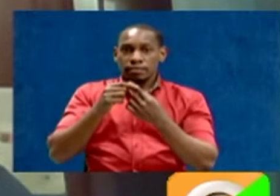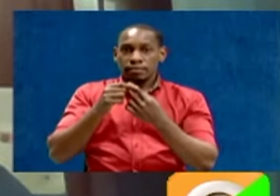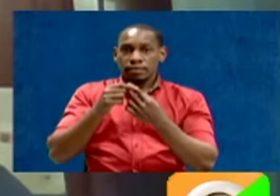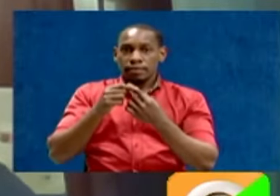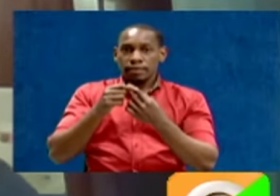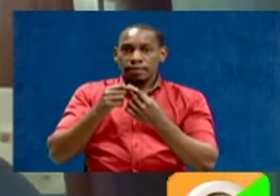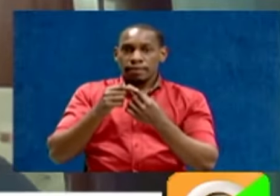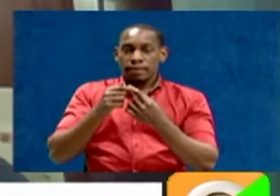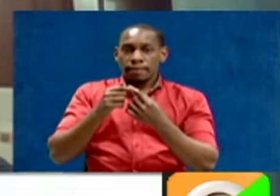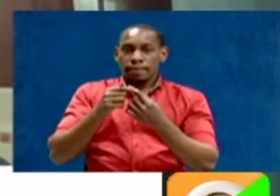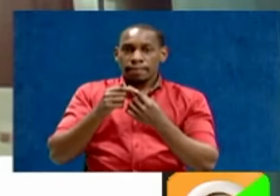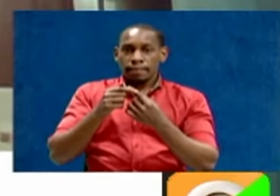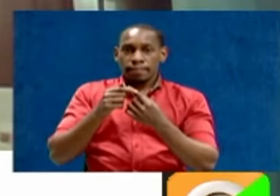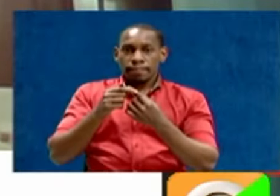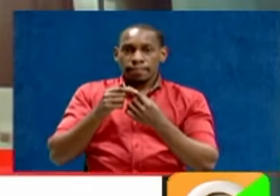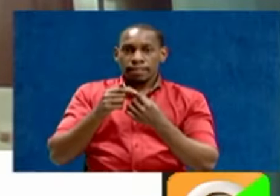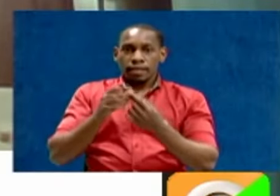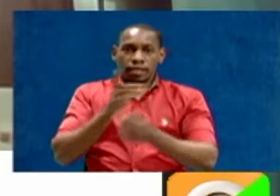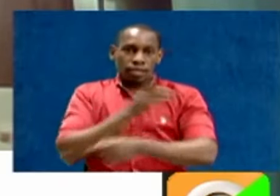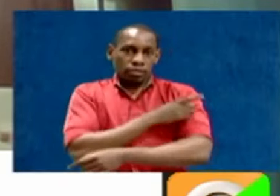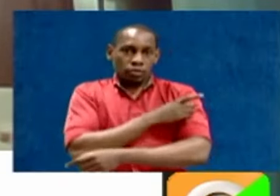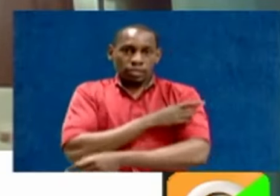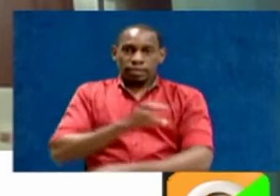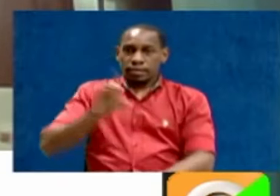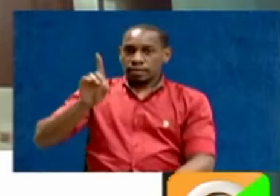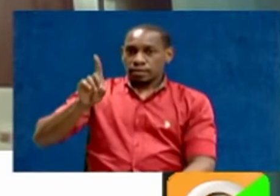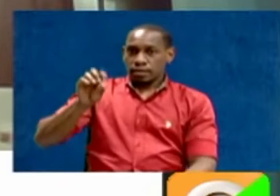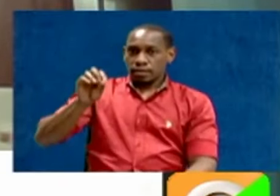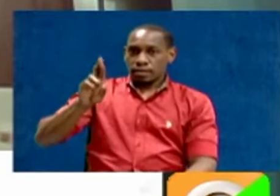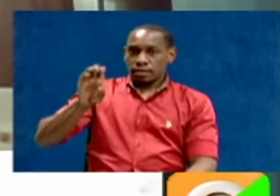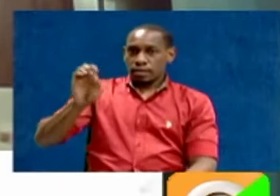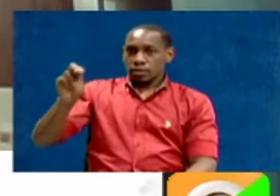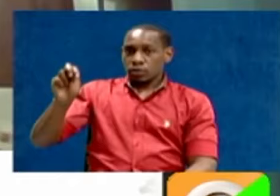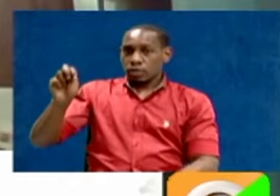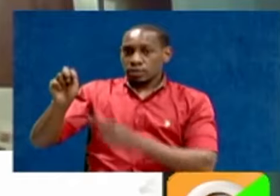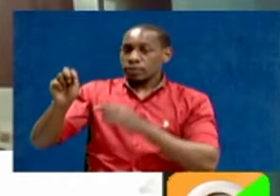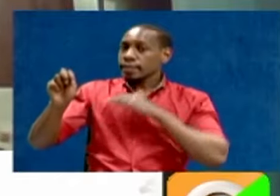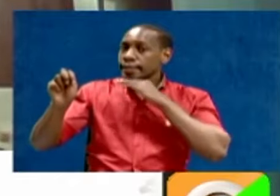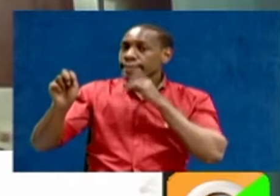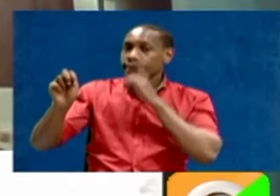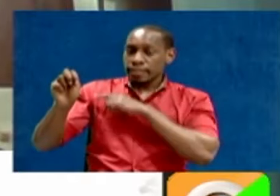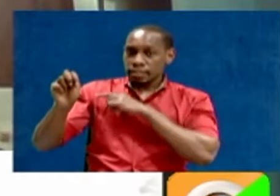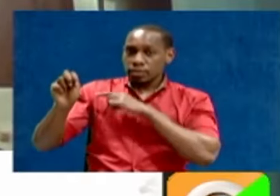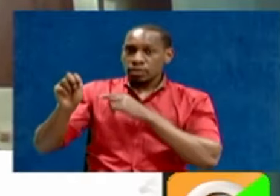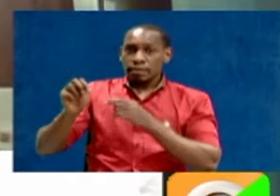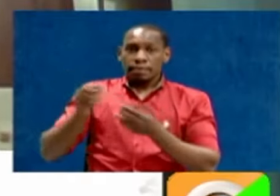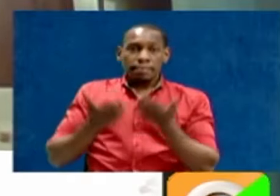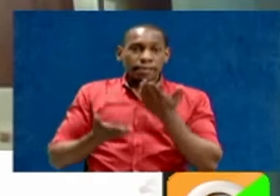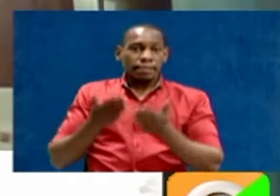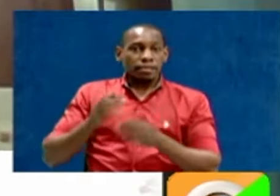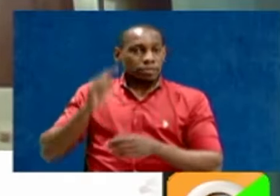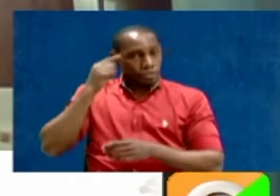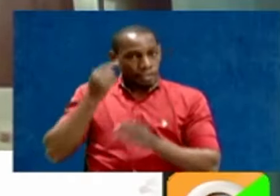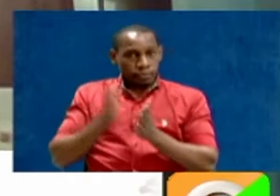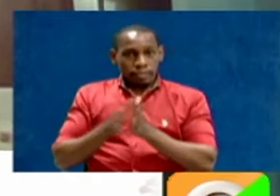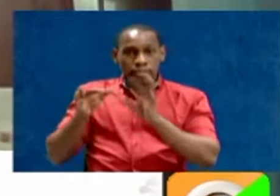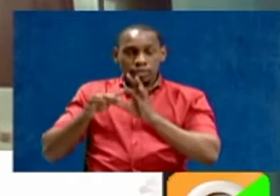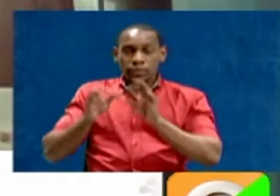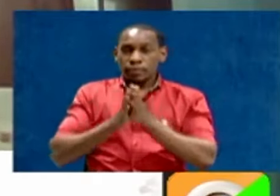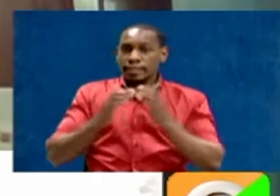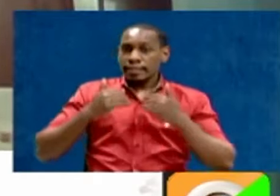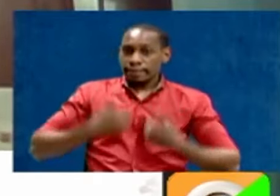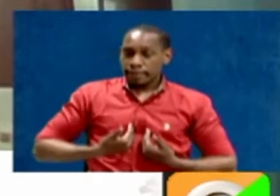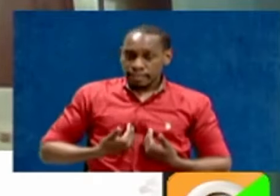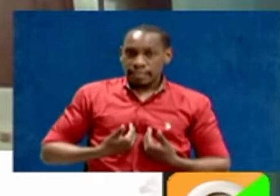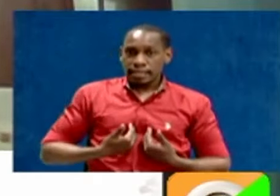who was Dr. Doreen Adisa, and I attributed it basically to fatigue, so